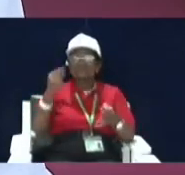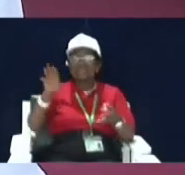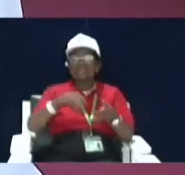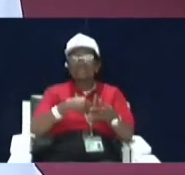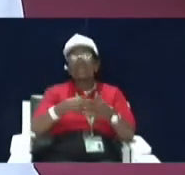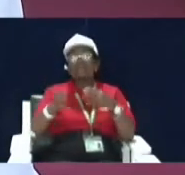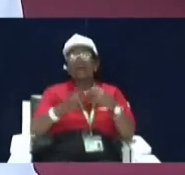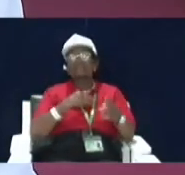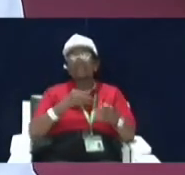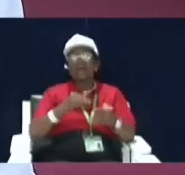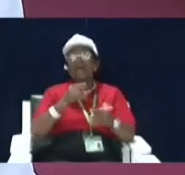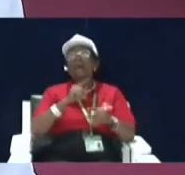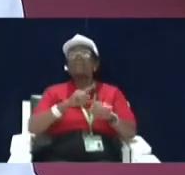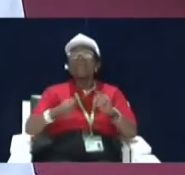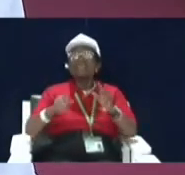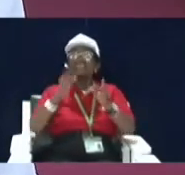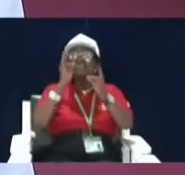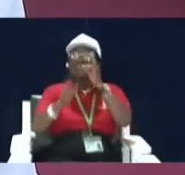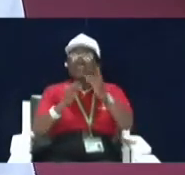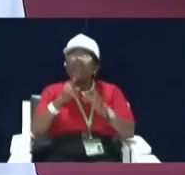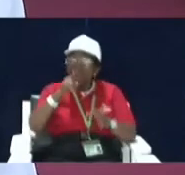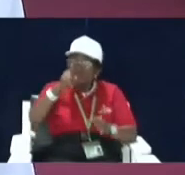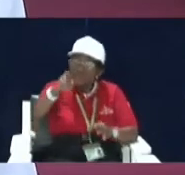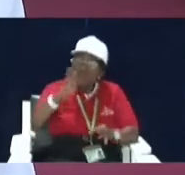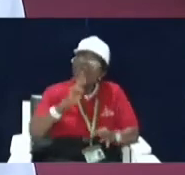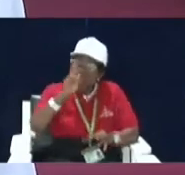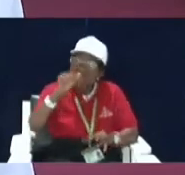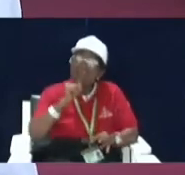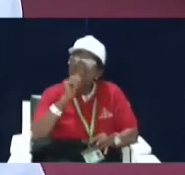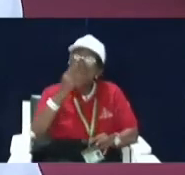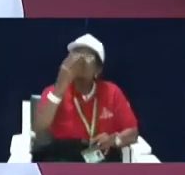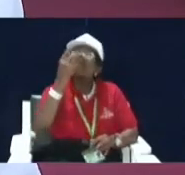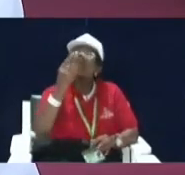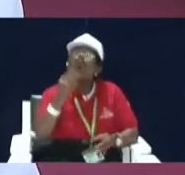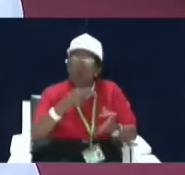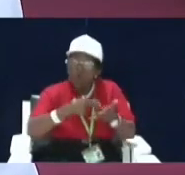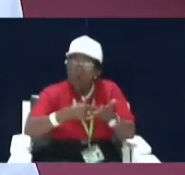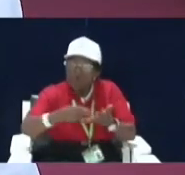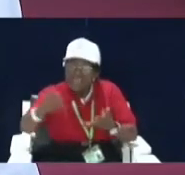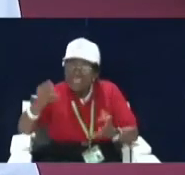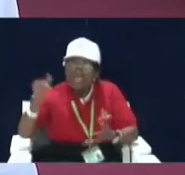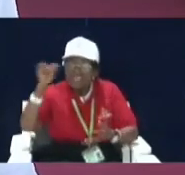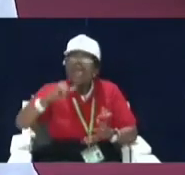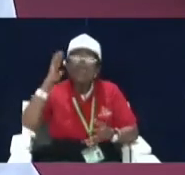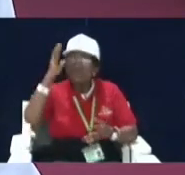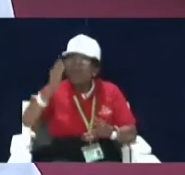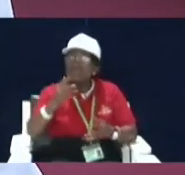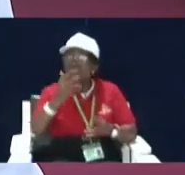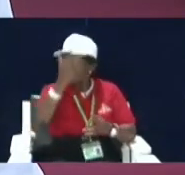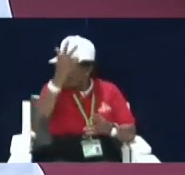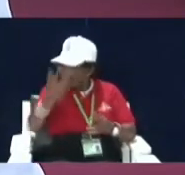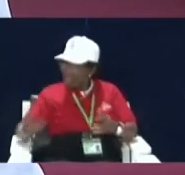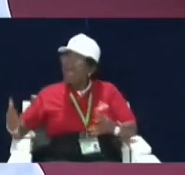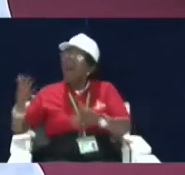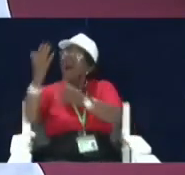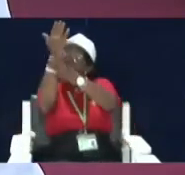they may lay hands on you until all the hair on your head fall off. Nothing will